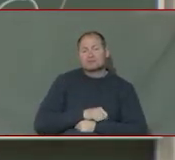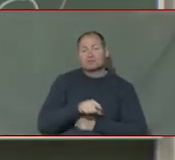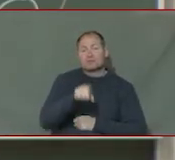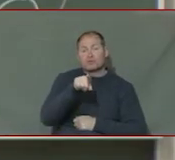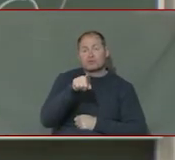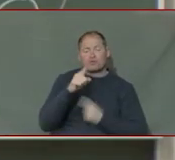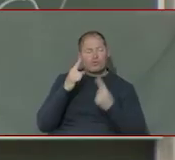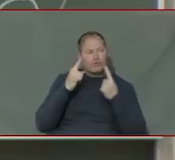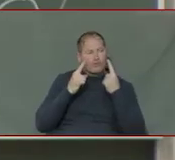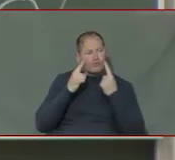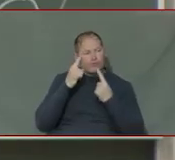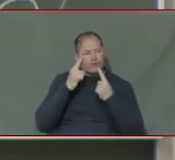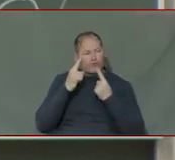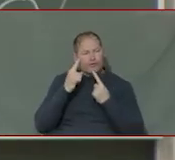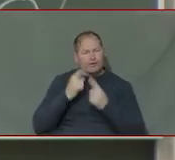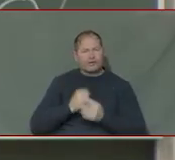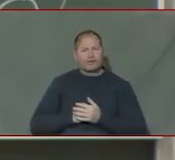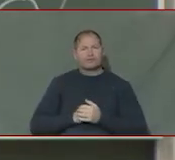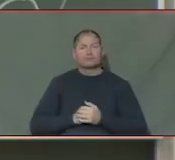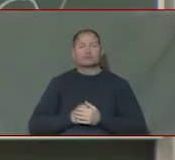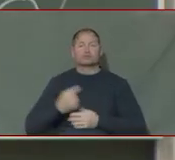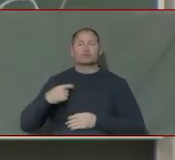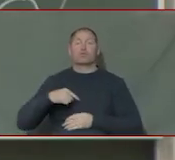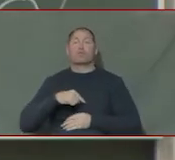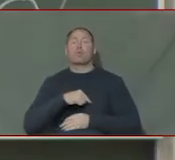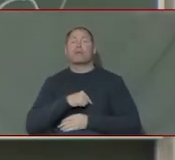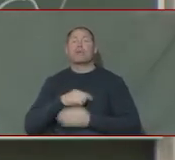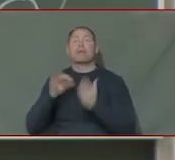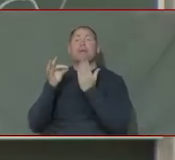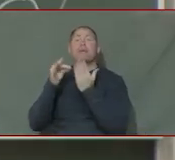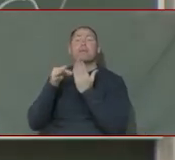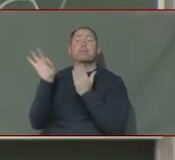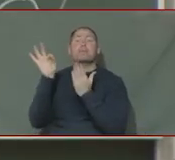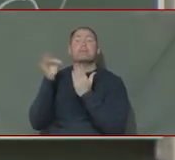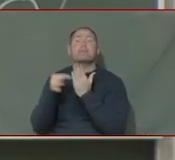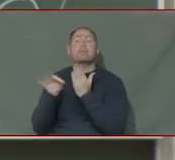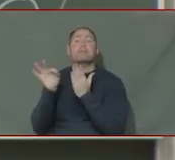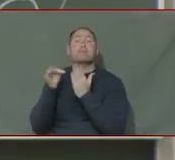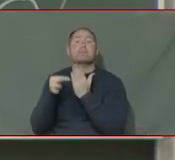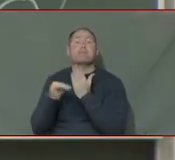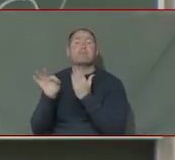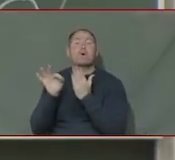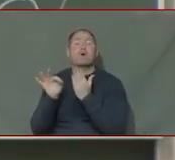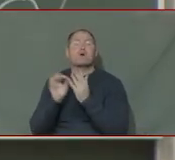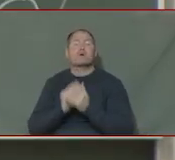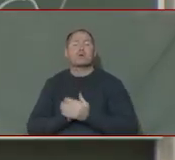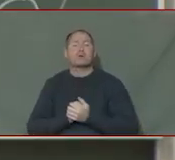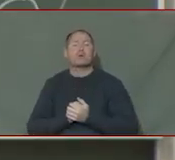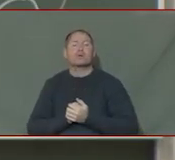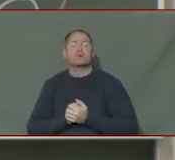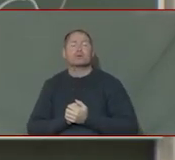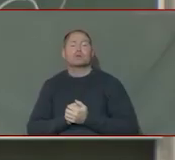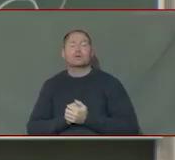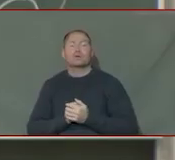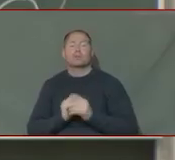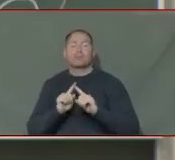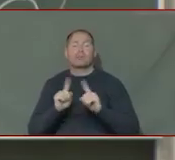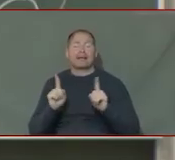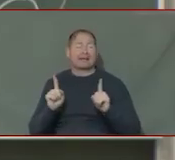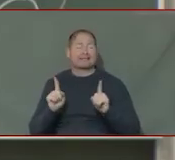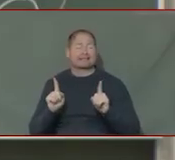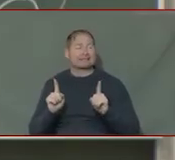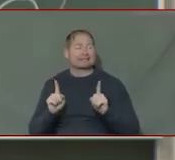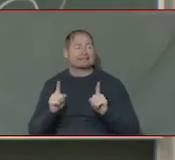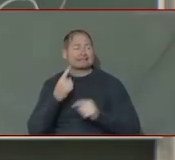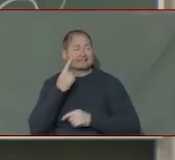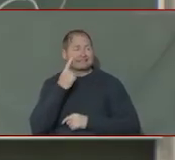us who are senior markers and chief markers, we found that there's no topic as poorly answered in the exams